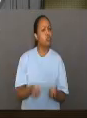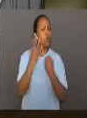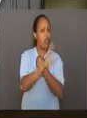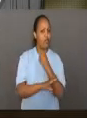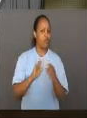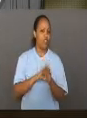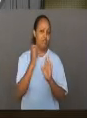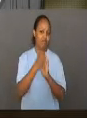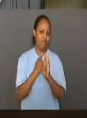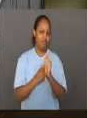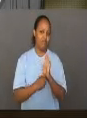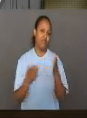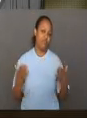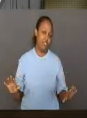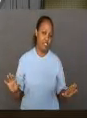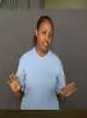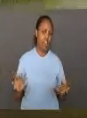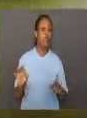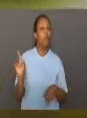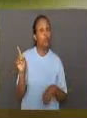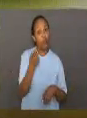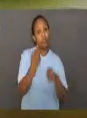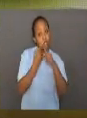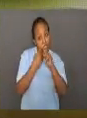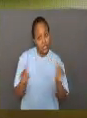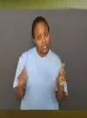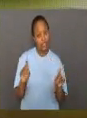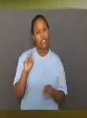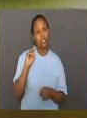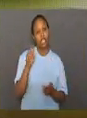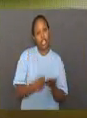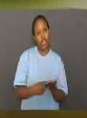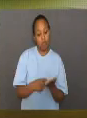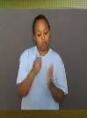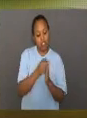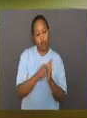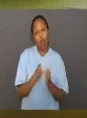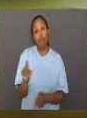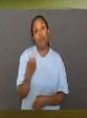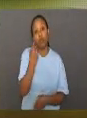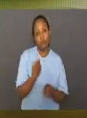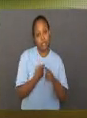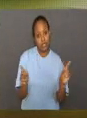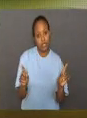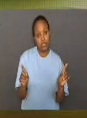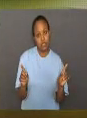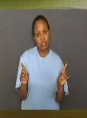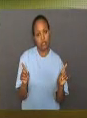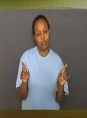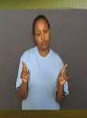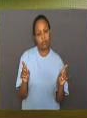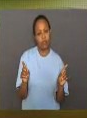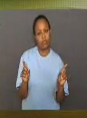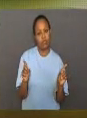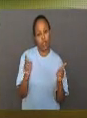many countries. However, even though these rights have been formally